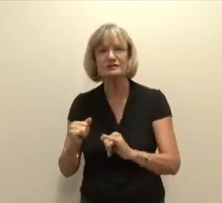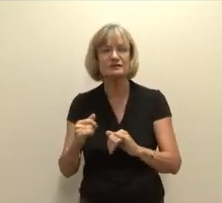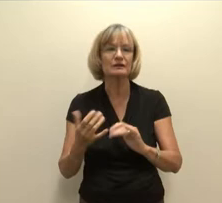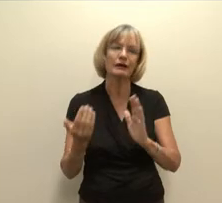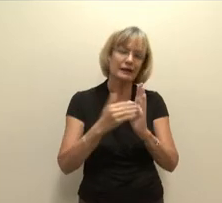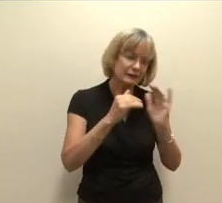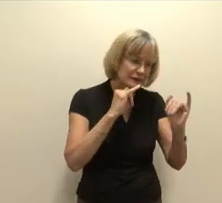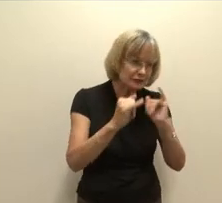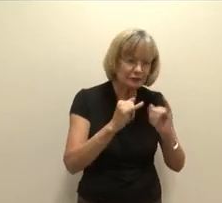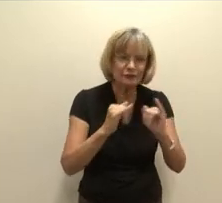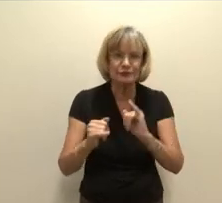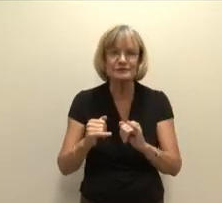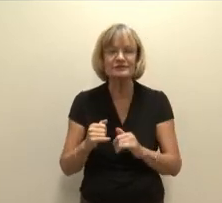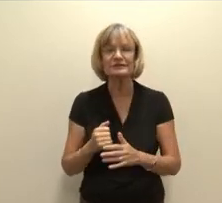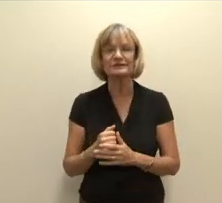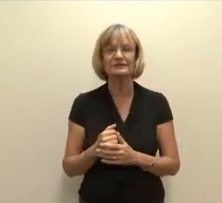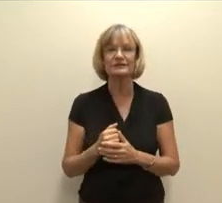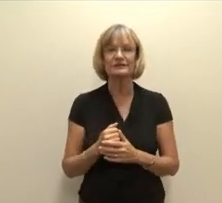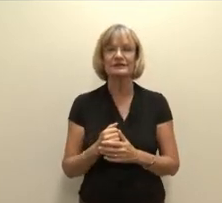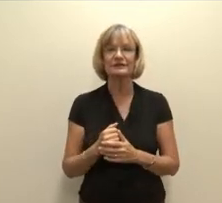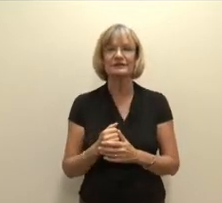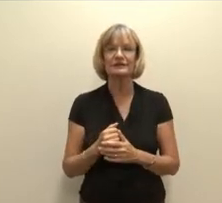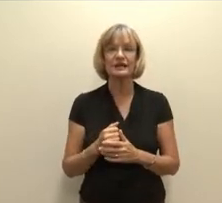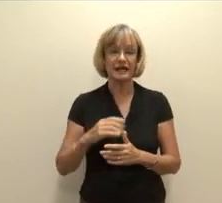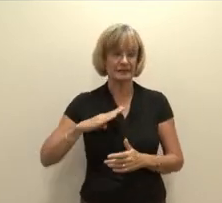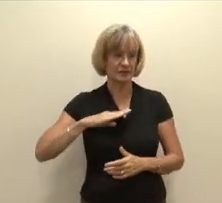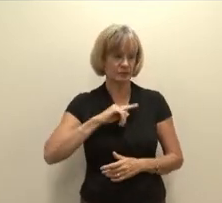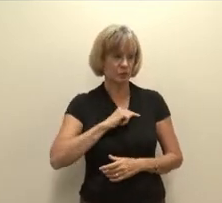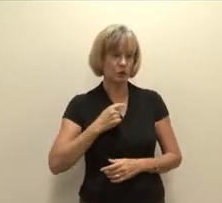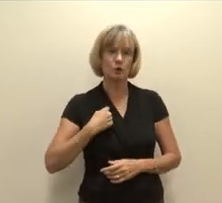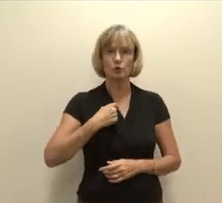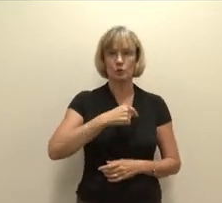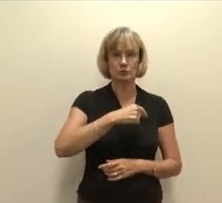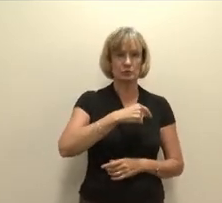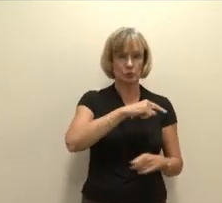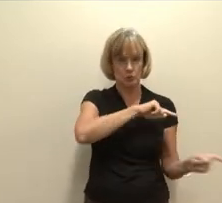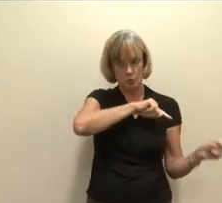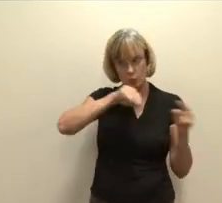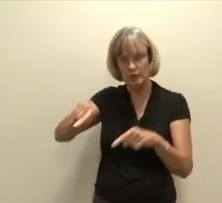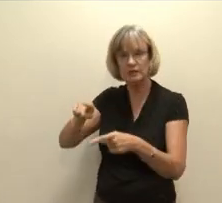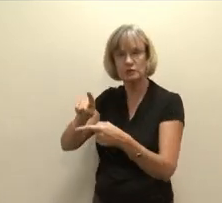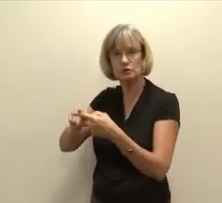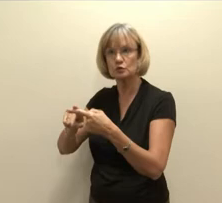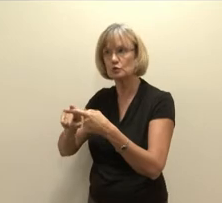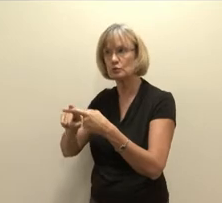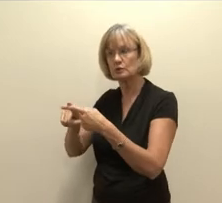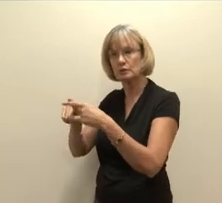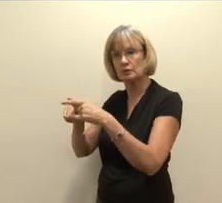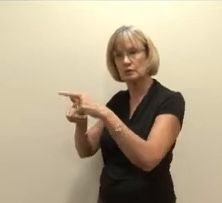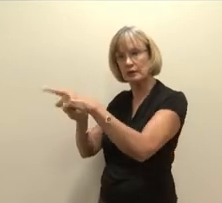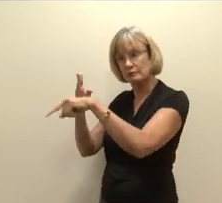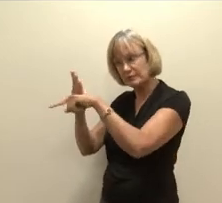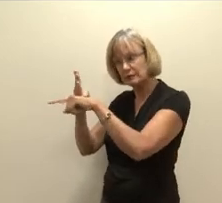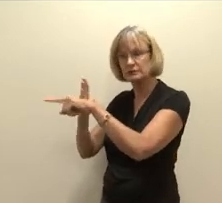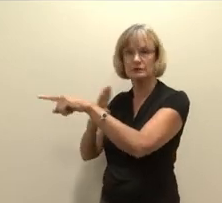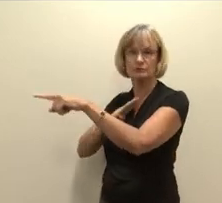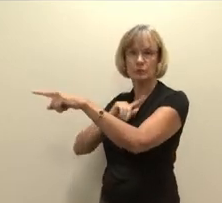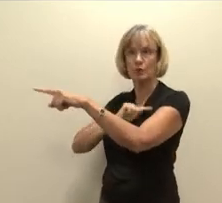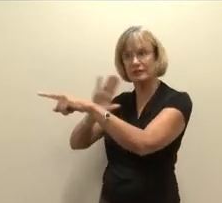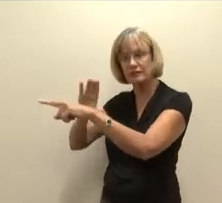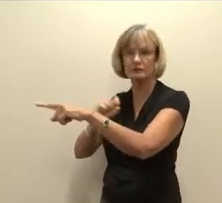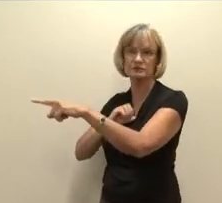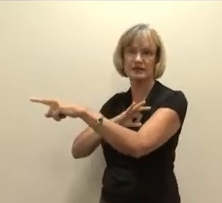again, and then we sent board members to Belton to meet with their board, their staff,